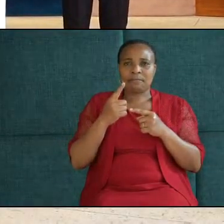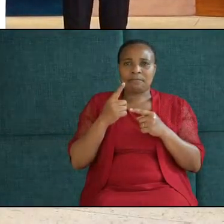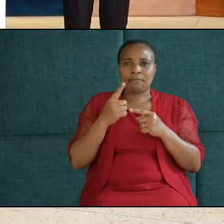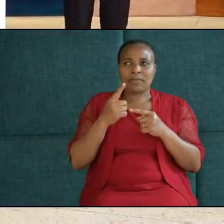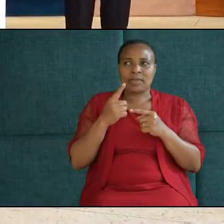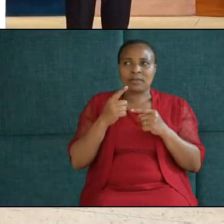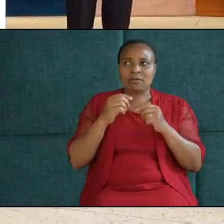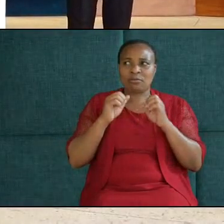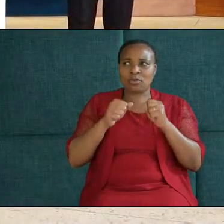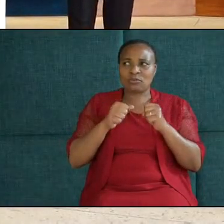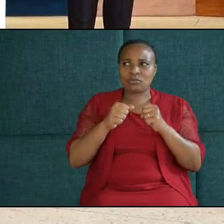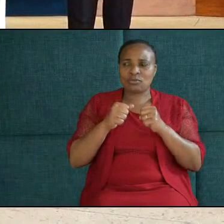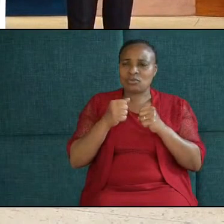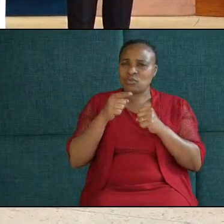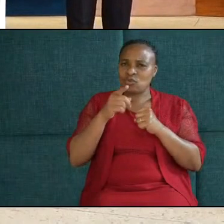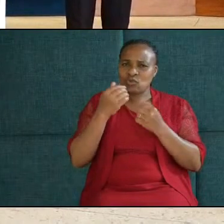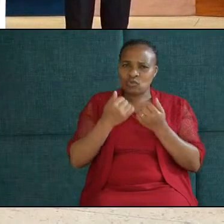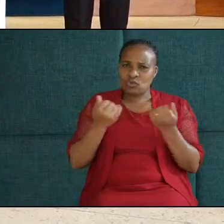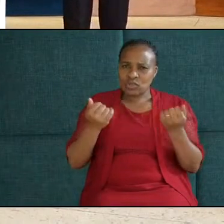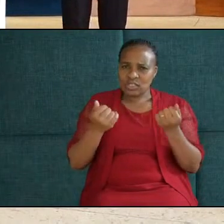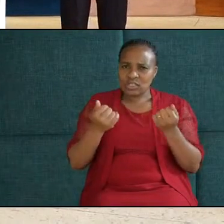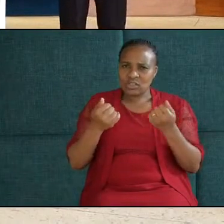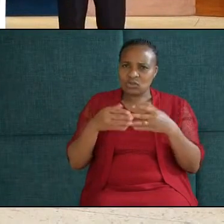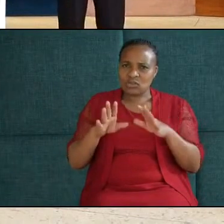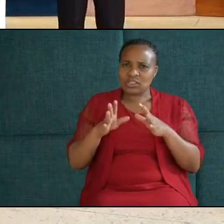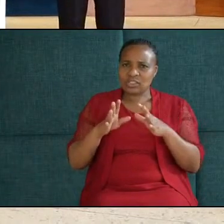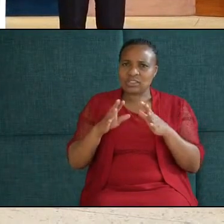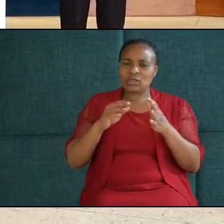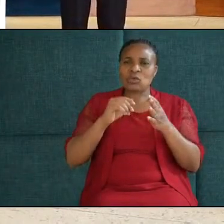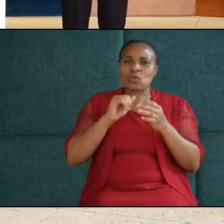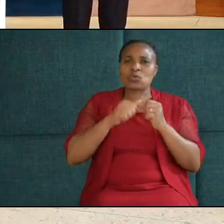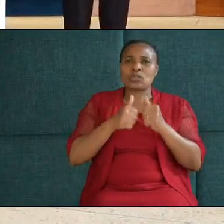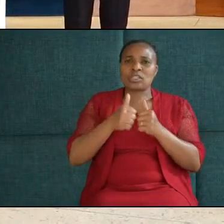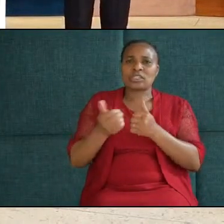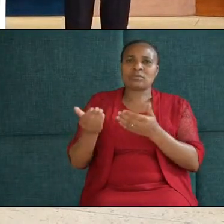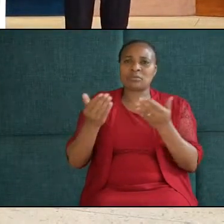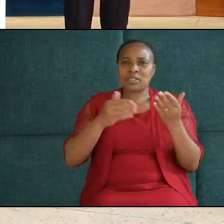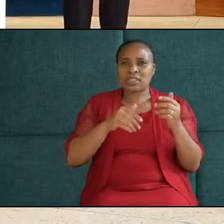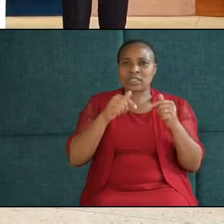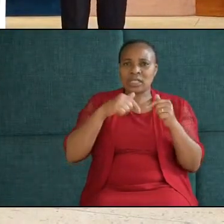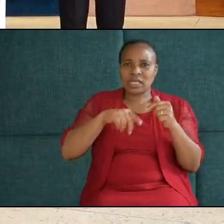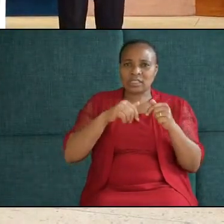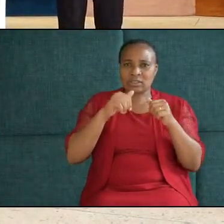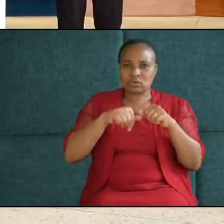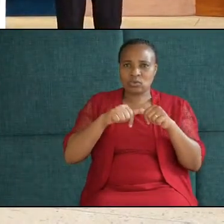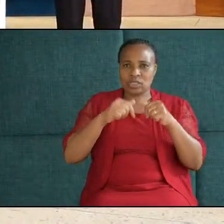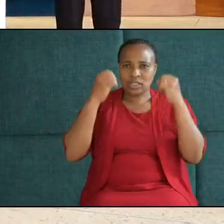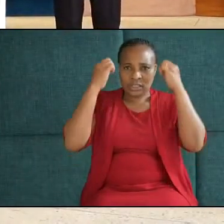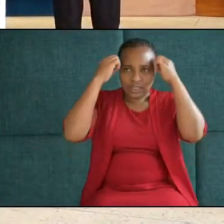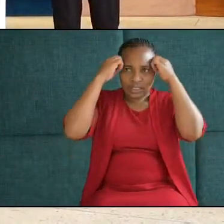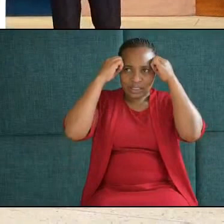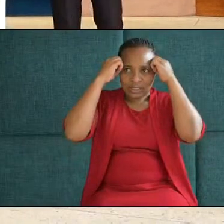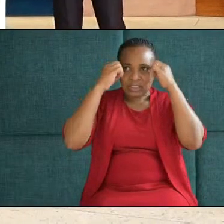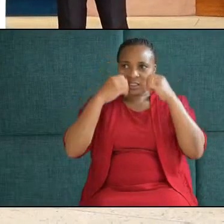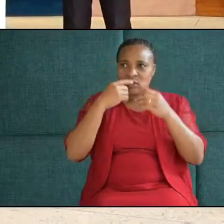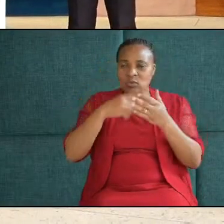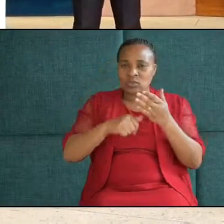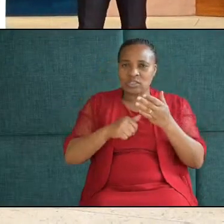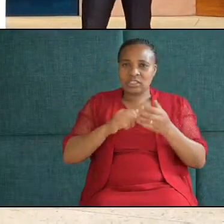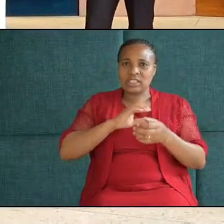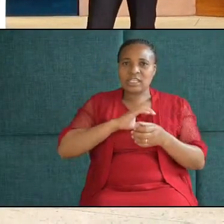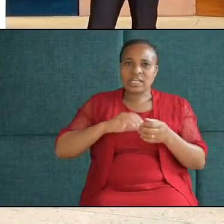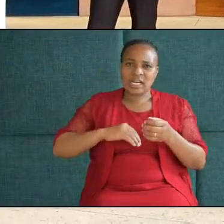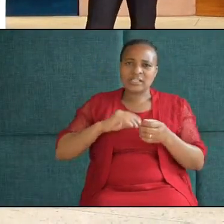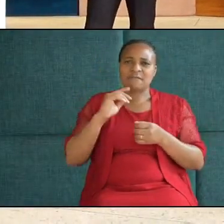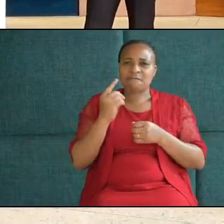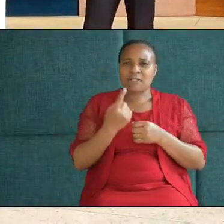Sharp memories you children got. And that brings us to today's study. But first things first.